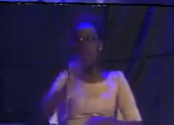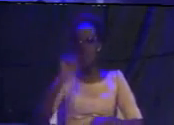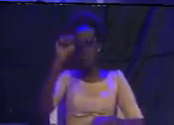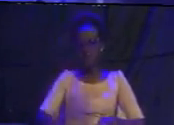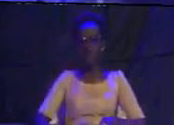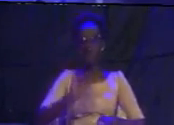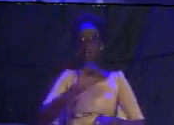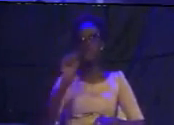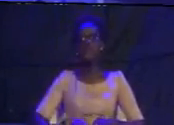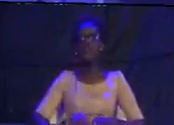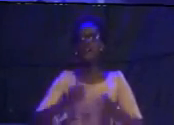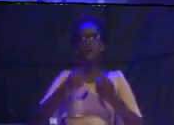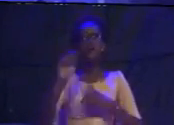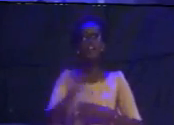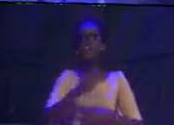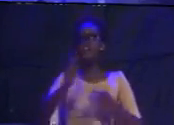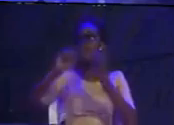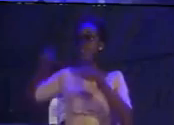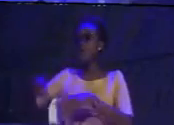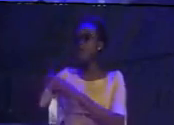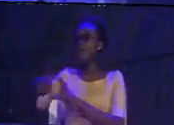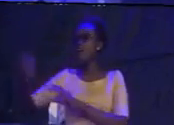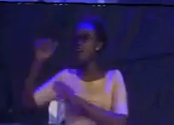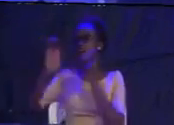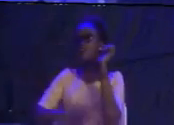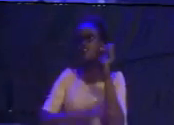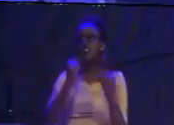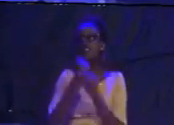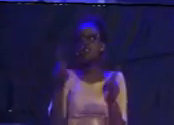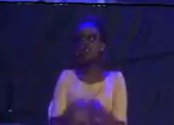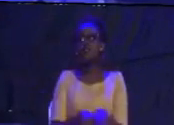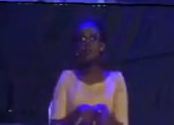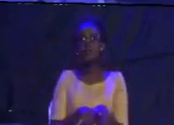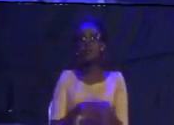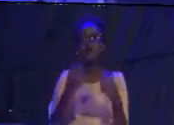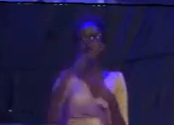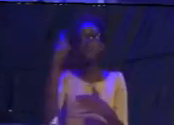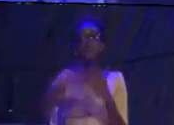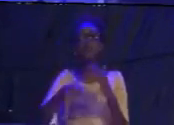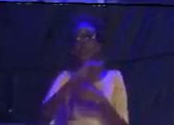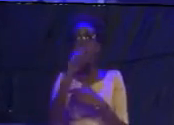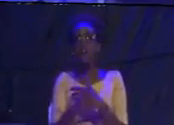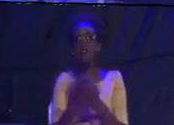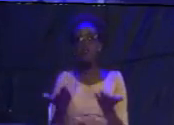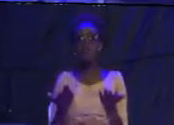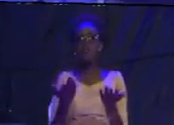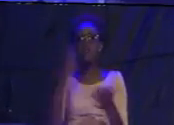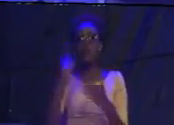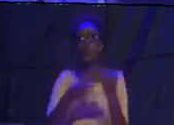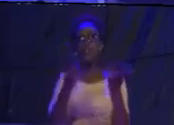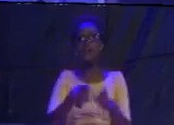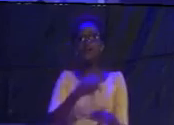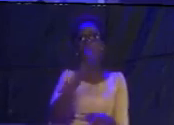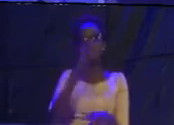They are from South Africa, but they can't do the same in their own countries. What has happened,